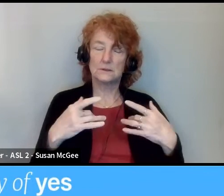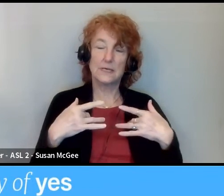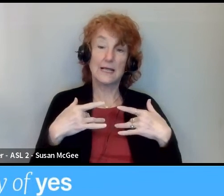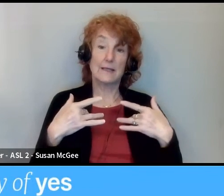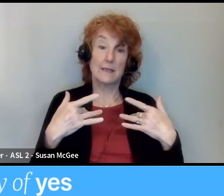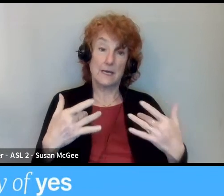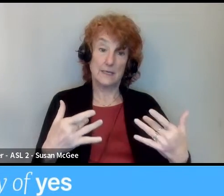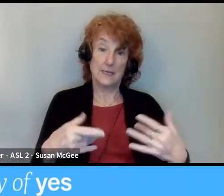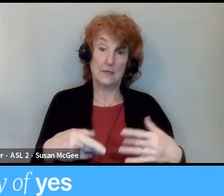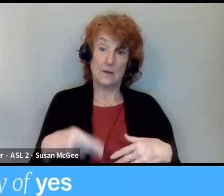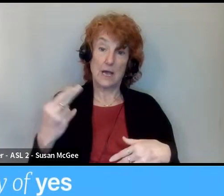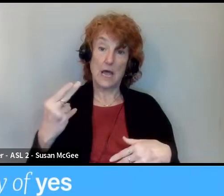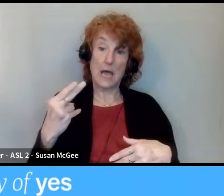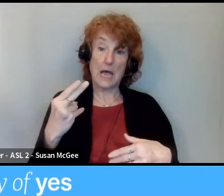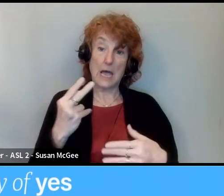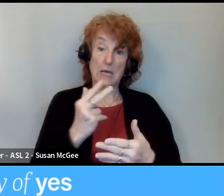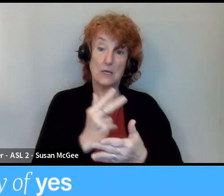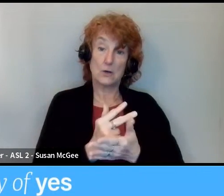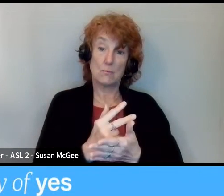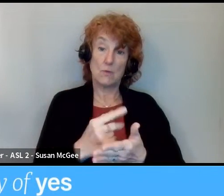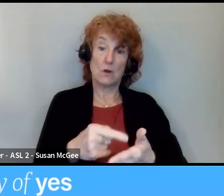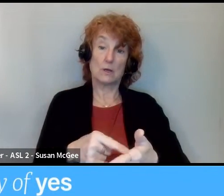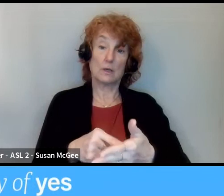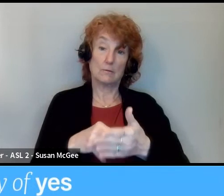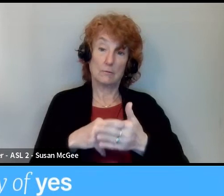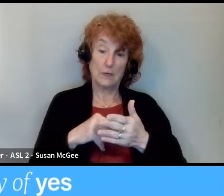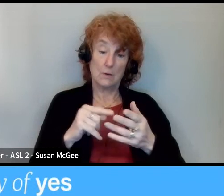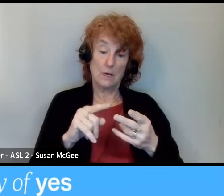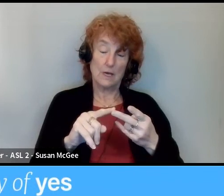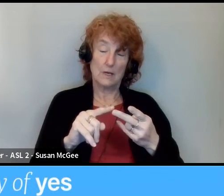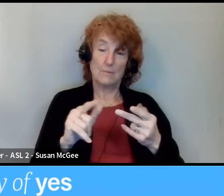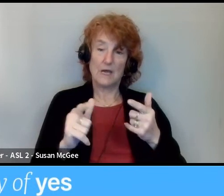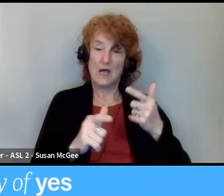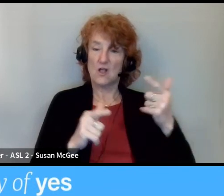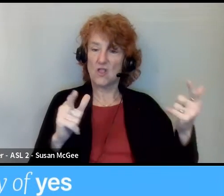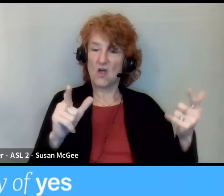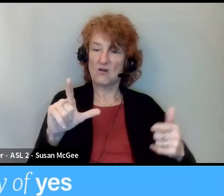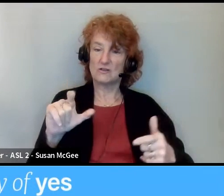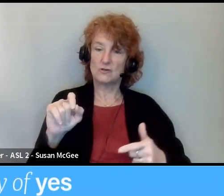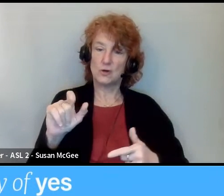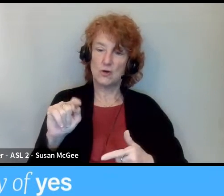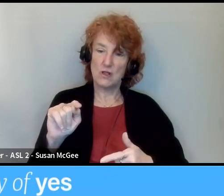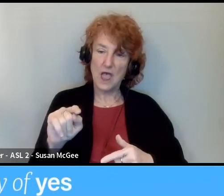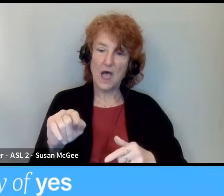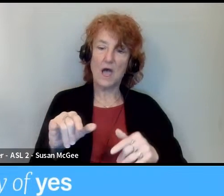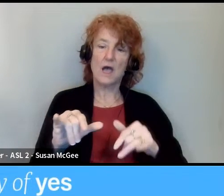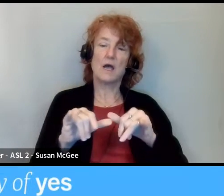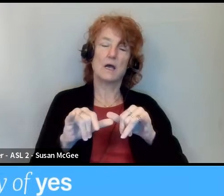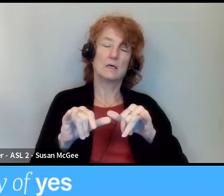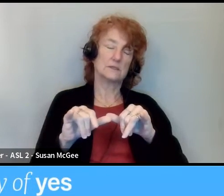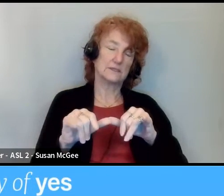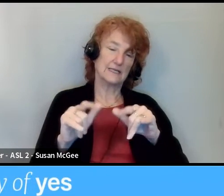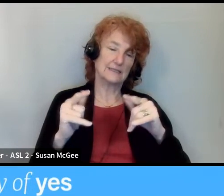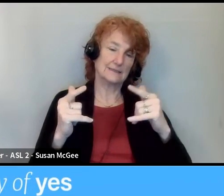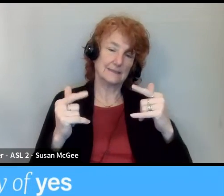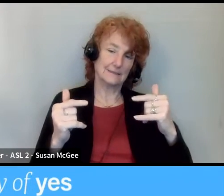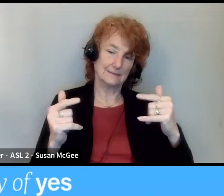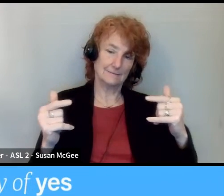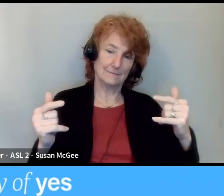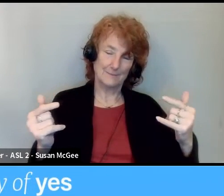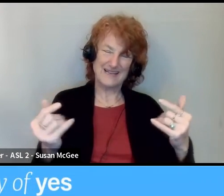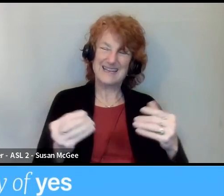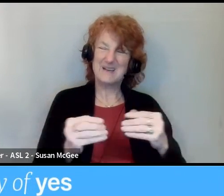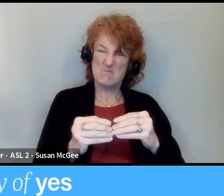higher parking requirements, larger lot sizes, and a range of other things that can make it more difficult to produce housing